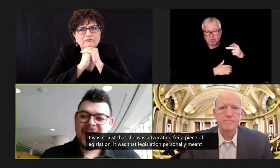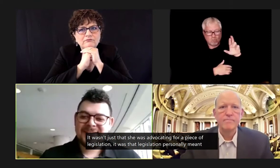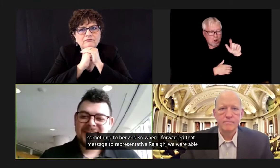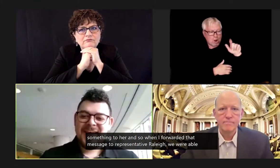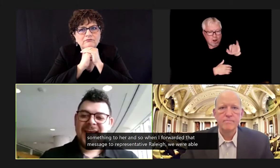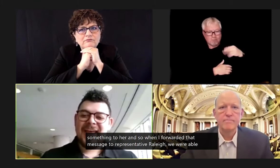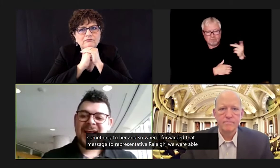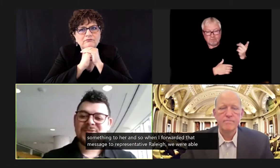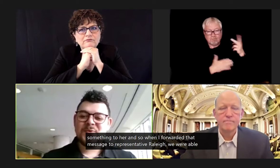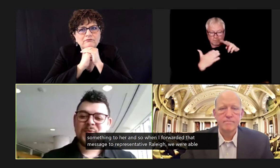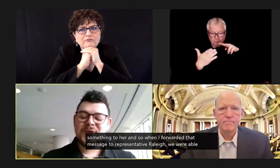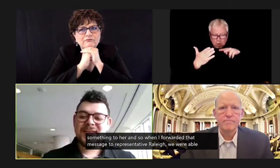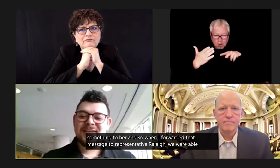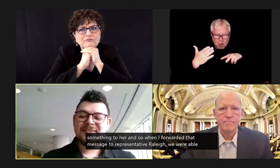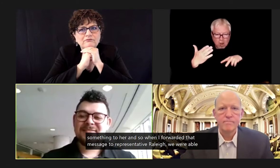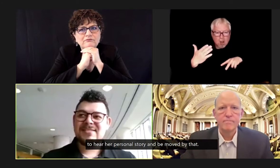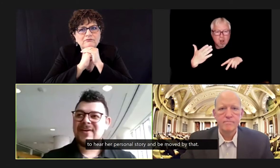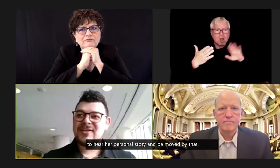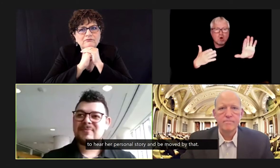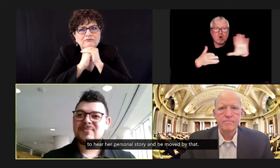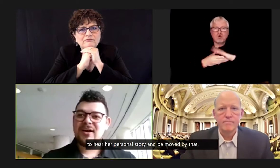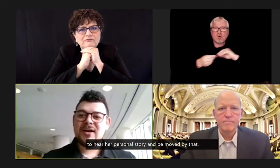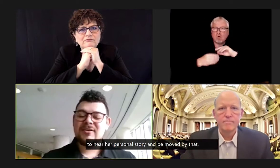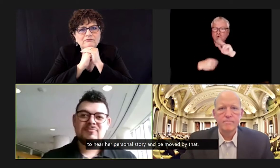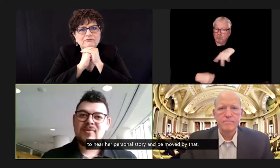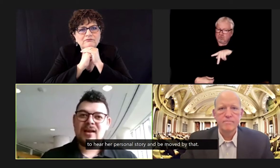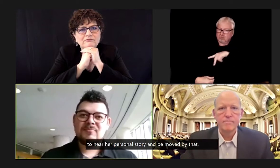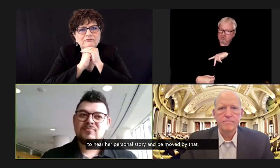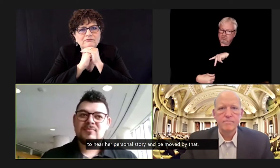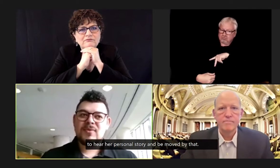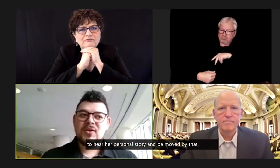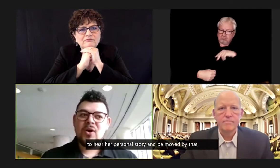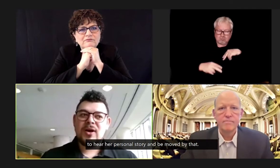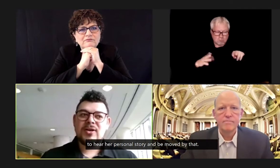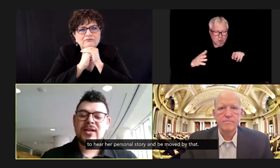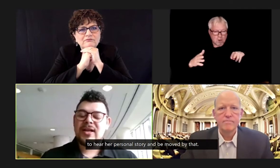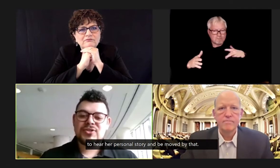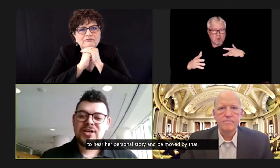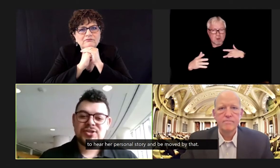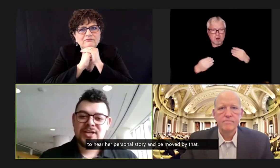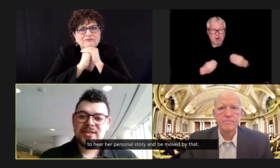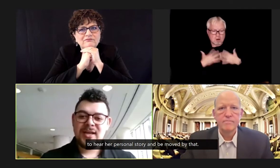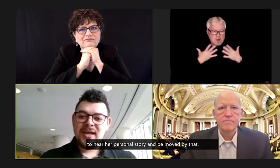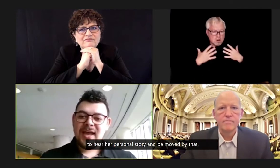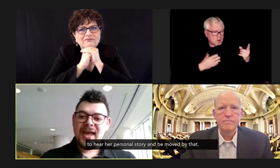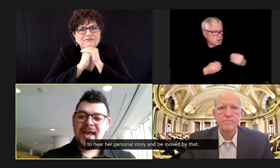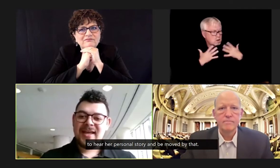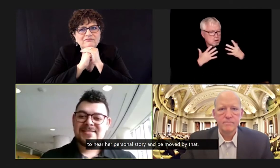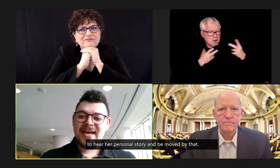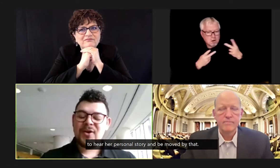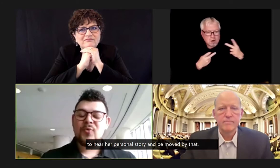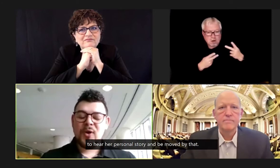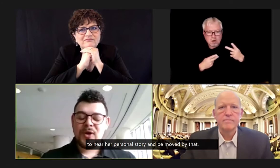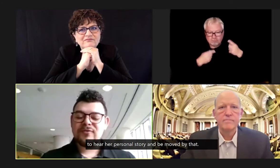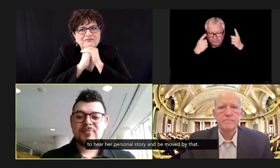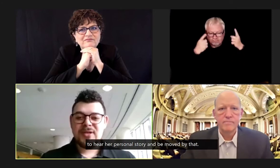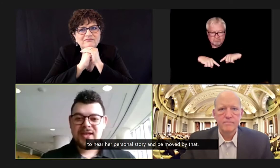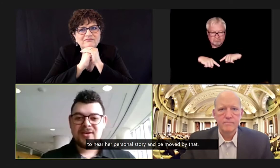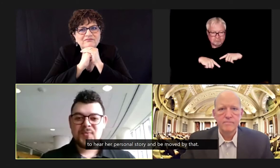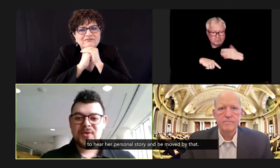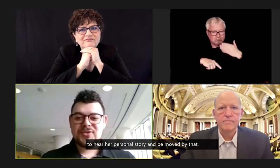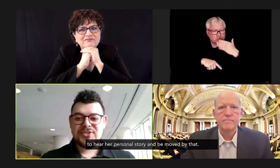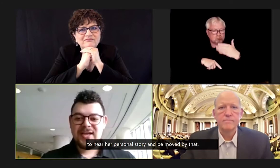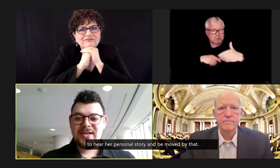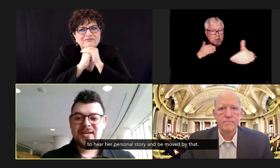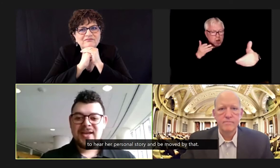by that. And that's when we developed a good introduction and had a wonderful